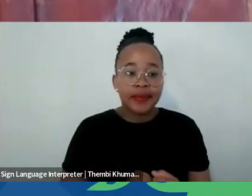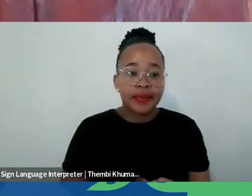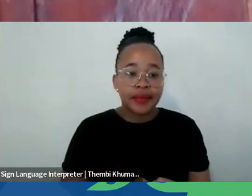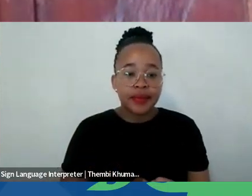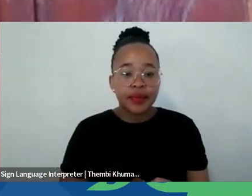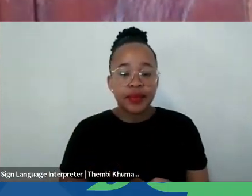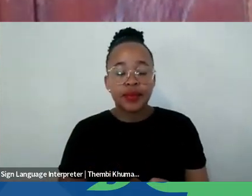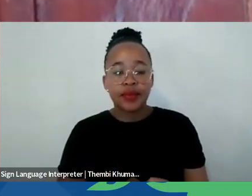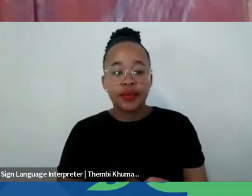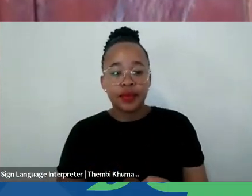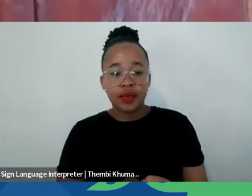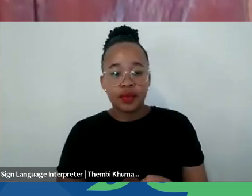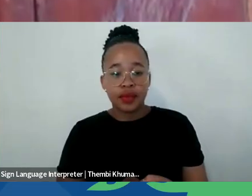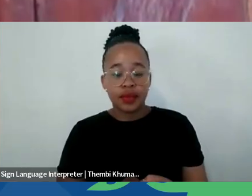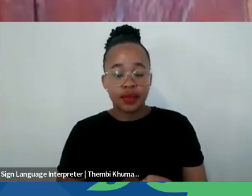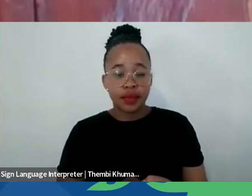Now, we